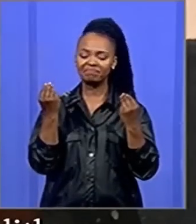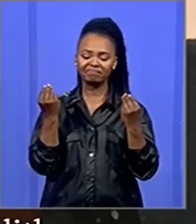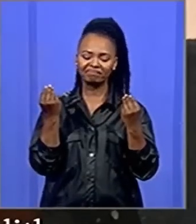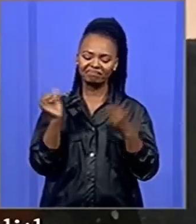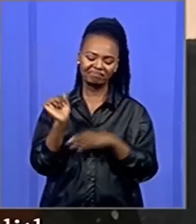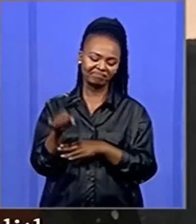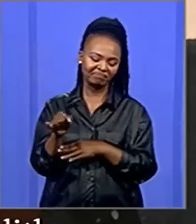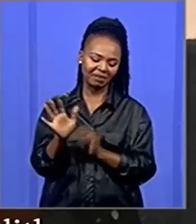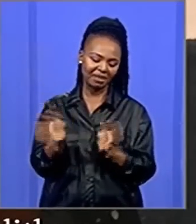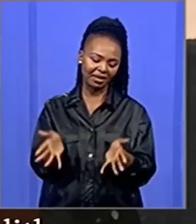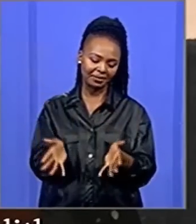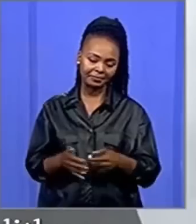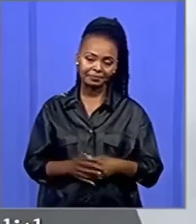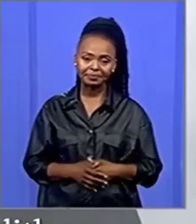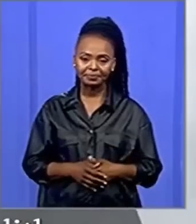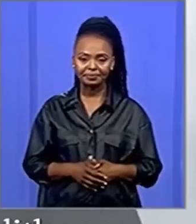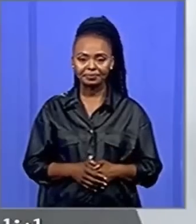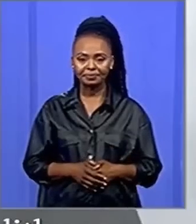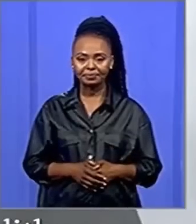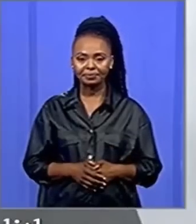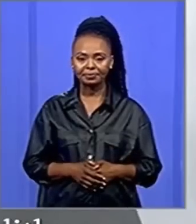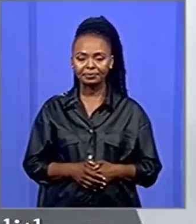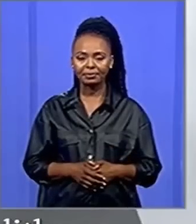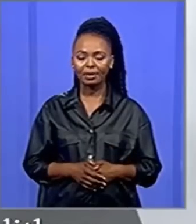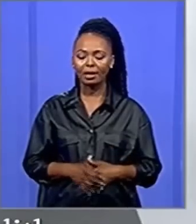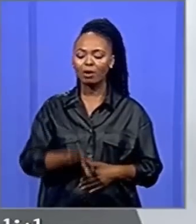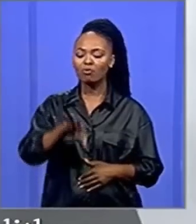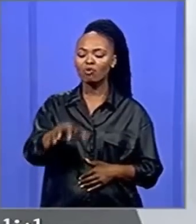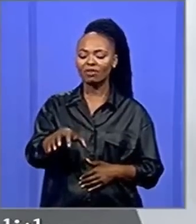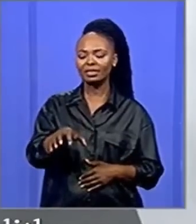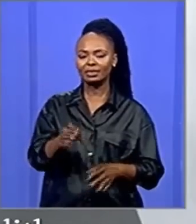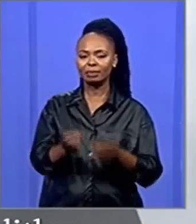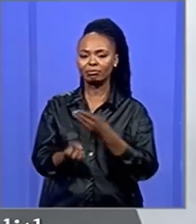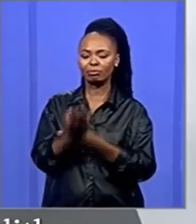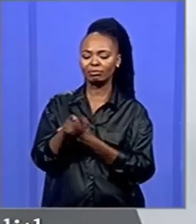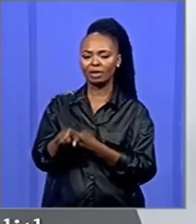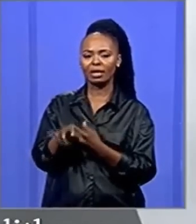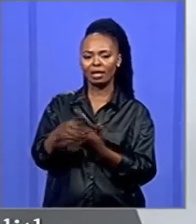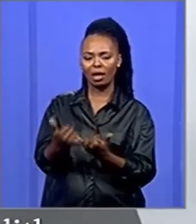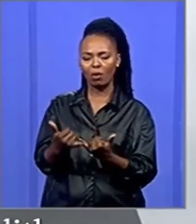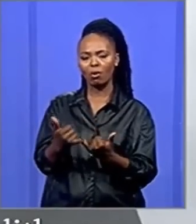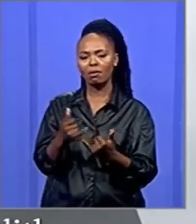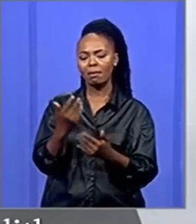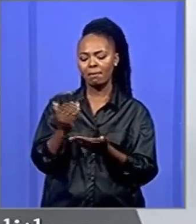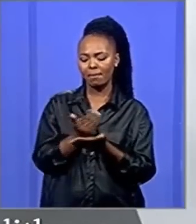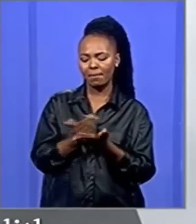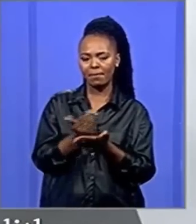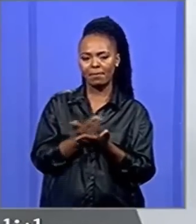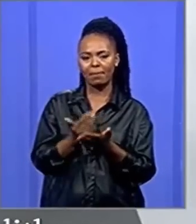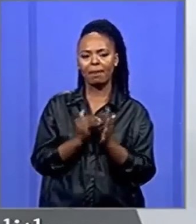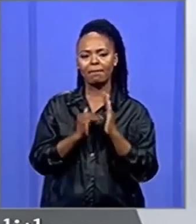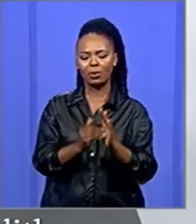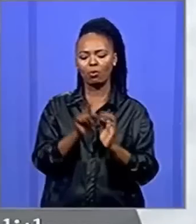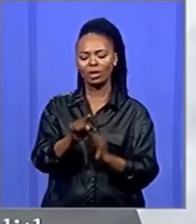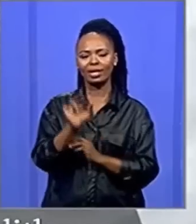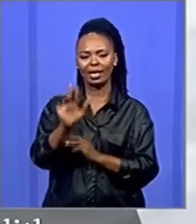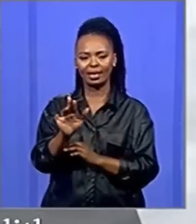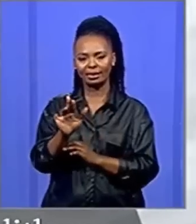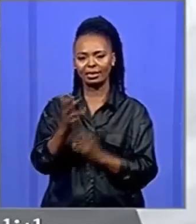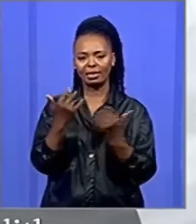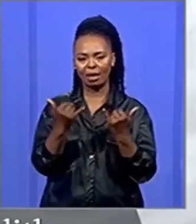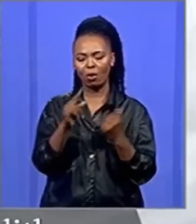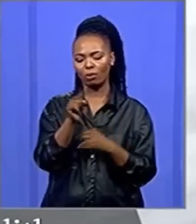thuso. batasineketa ama-shelter. Mmuso wa province o so beletse ka thoko tjhelete e balwang ho diranta tse milione e feelwang robedi bakeng sa